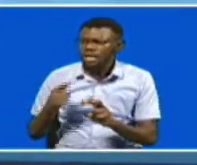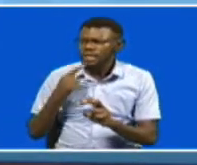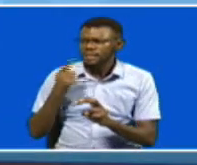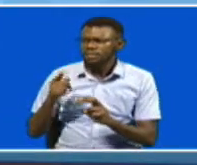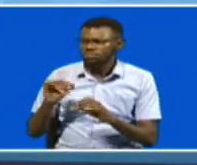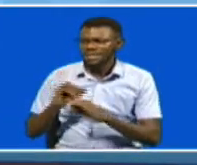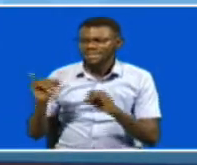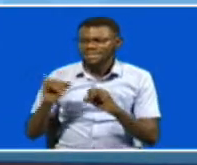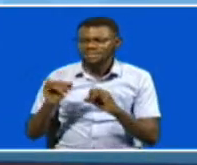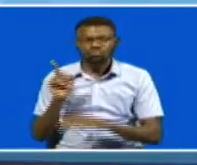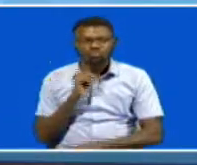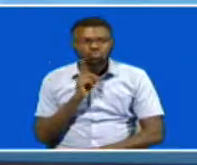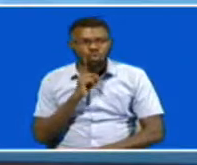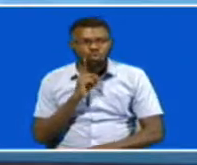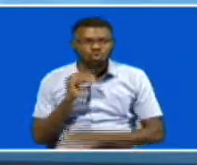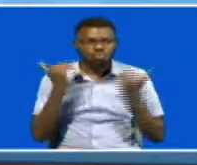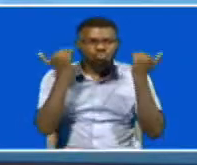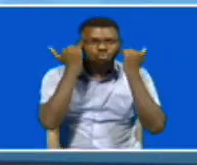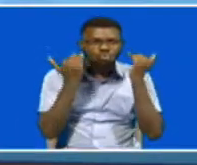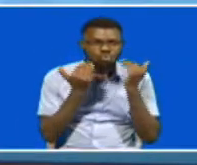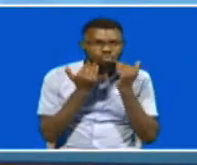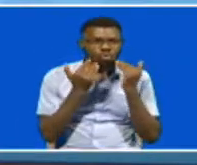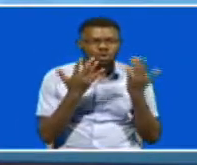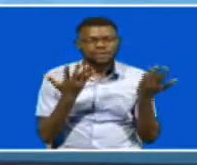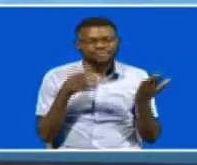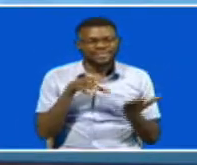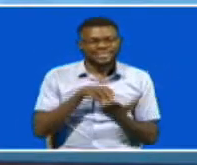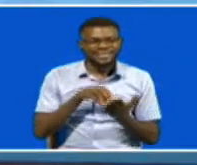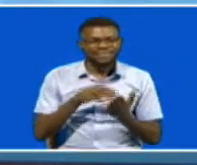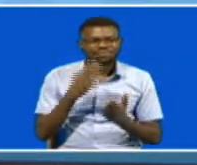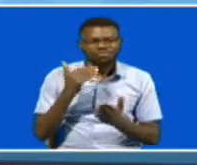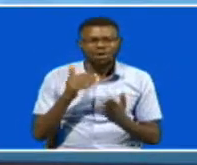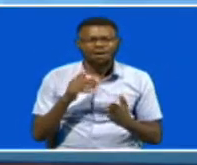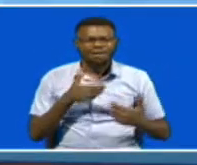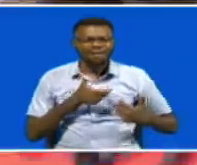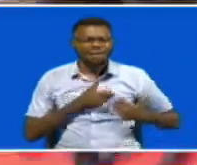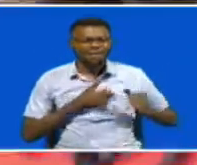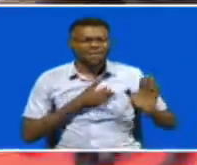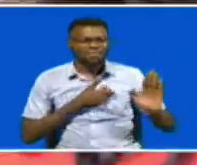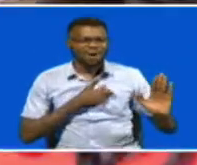plea tomorrow for the death of her late boyfriend, Asad Khan.